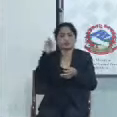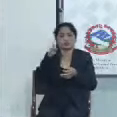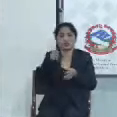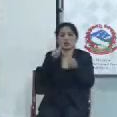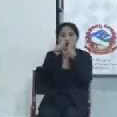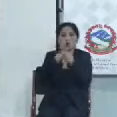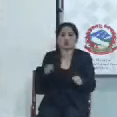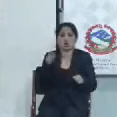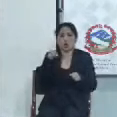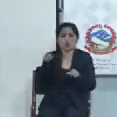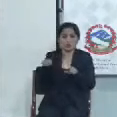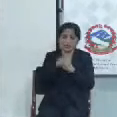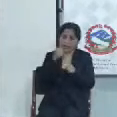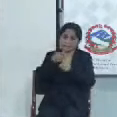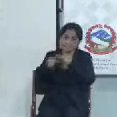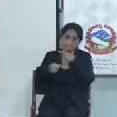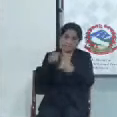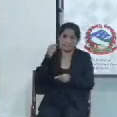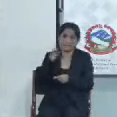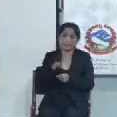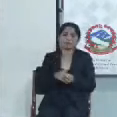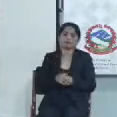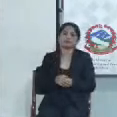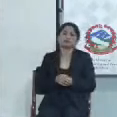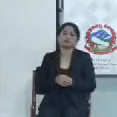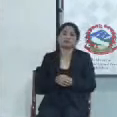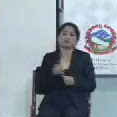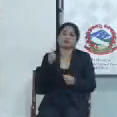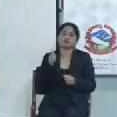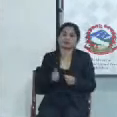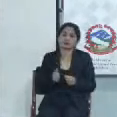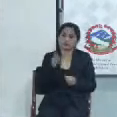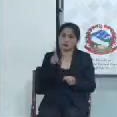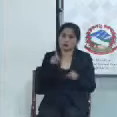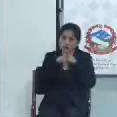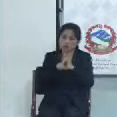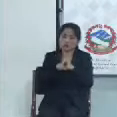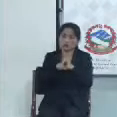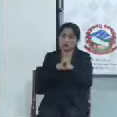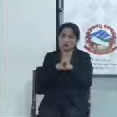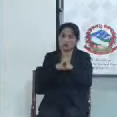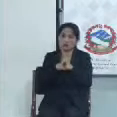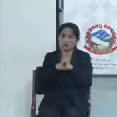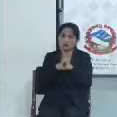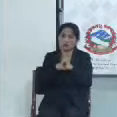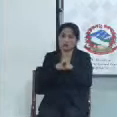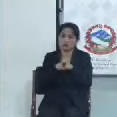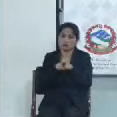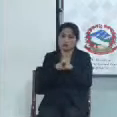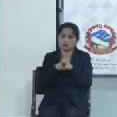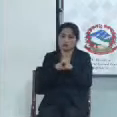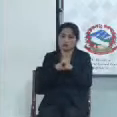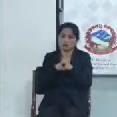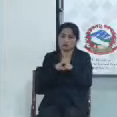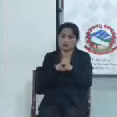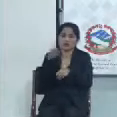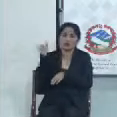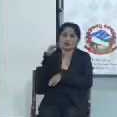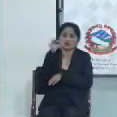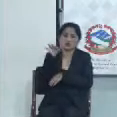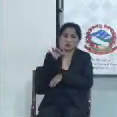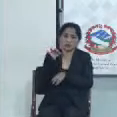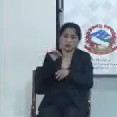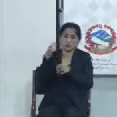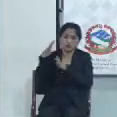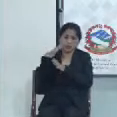that, the role of the ministry in telecom sectors in crisis emergency, even in